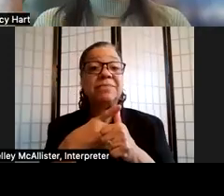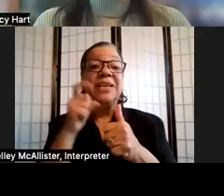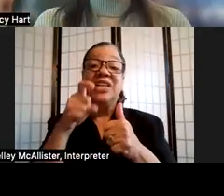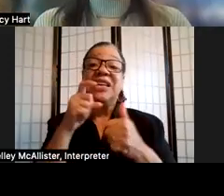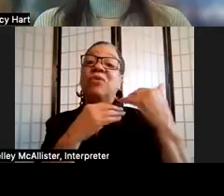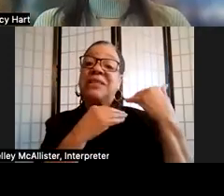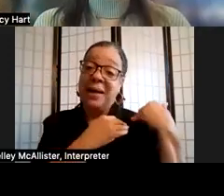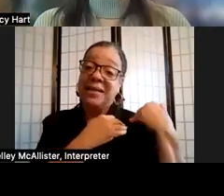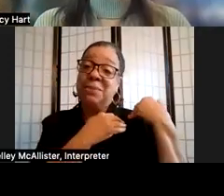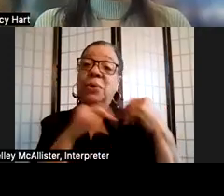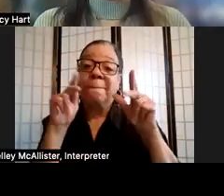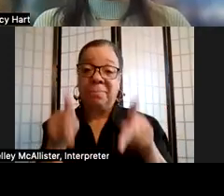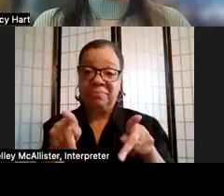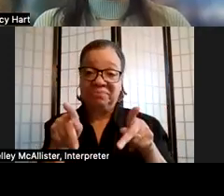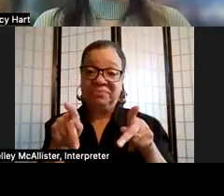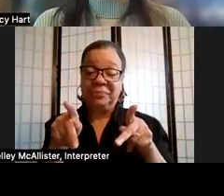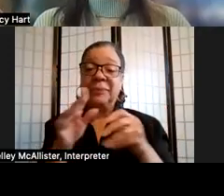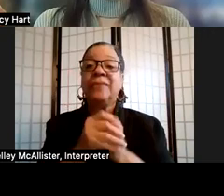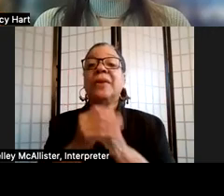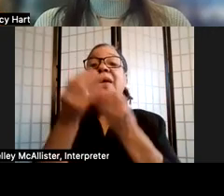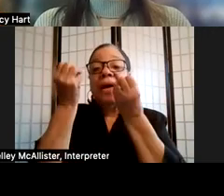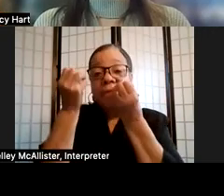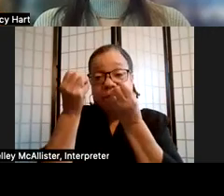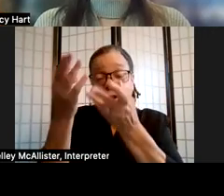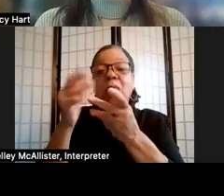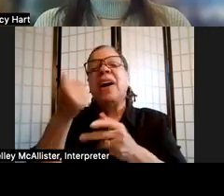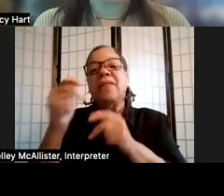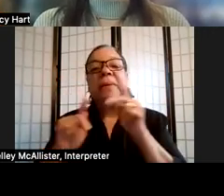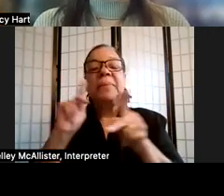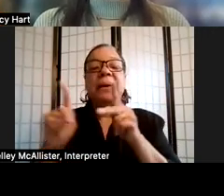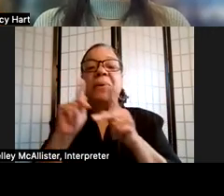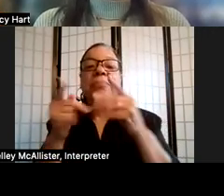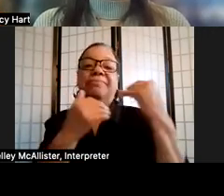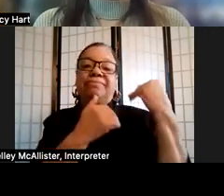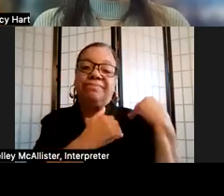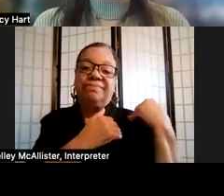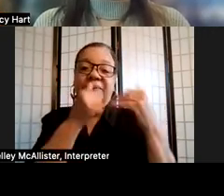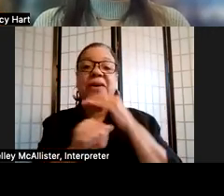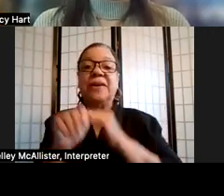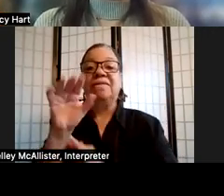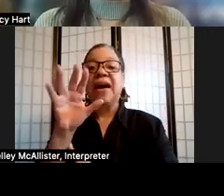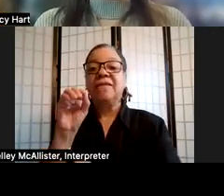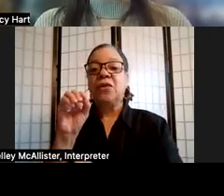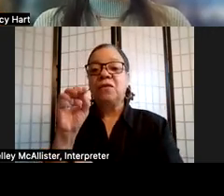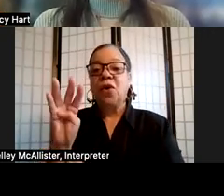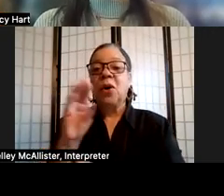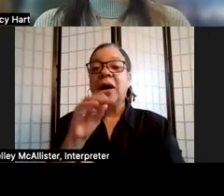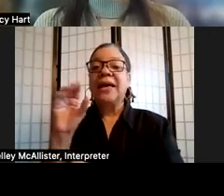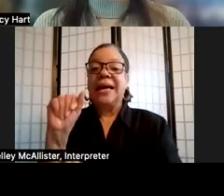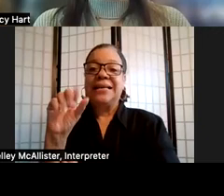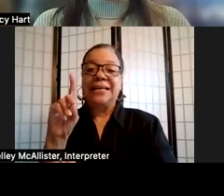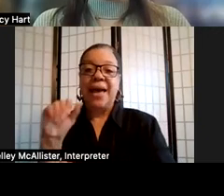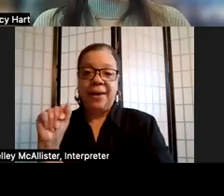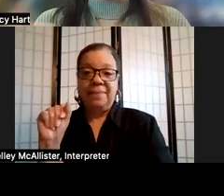employee. Notify the public about obligations under Section 504 and the ADA and